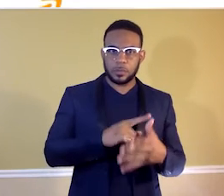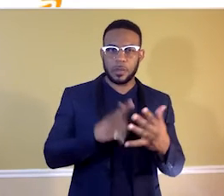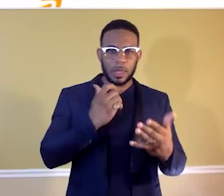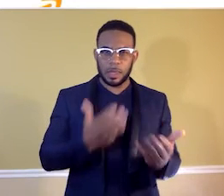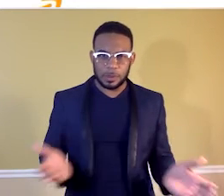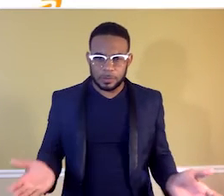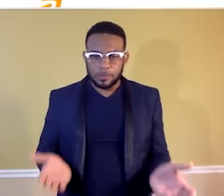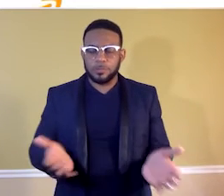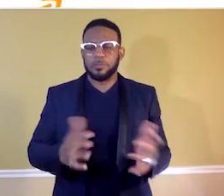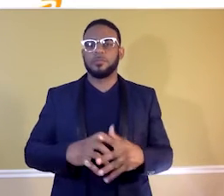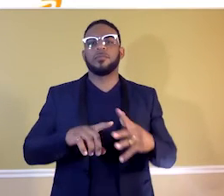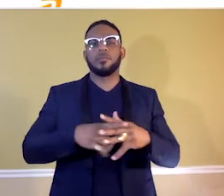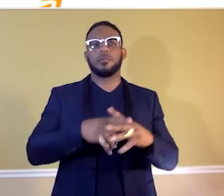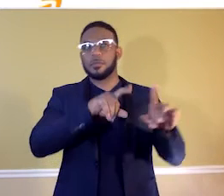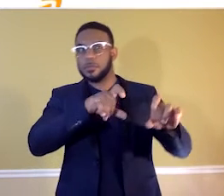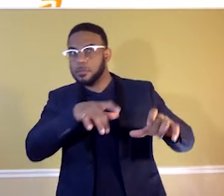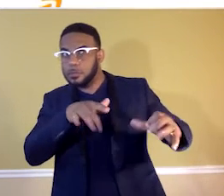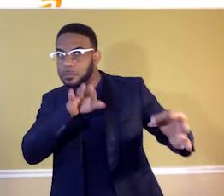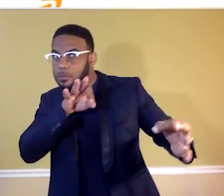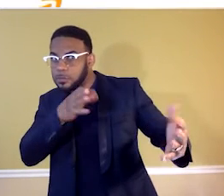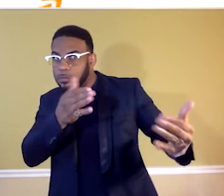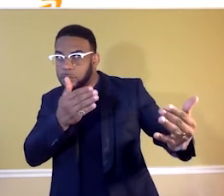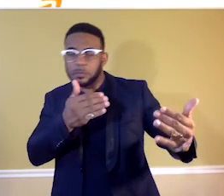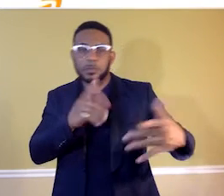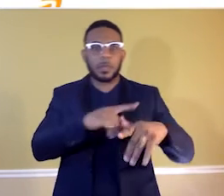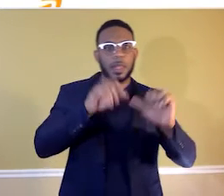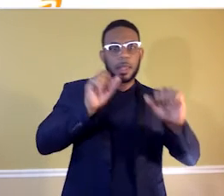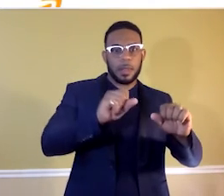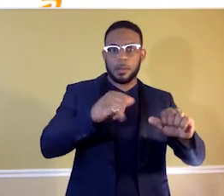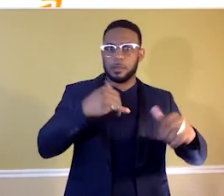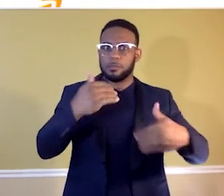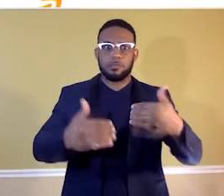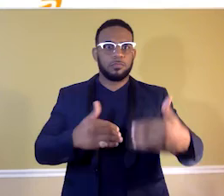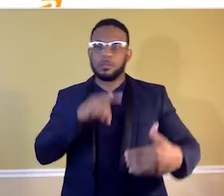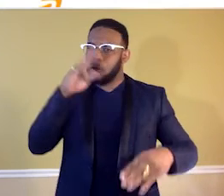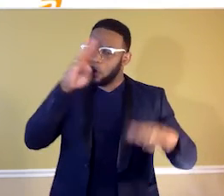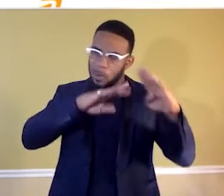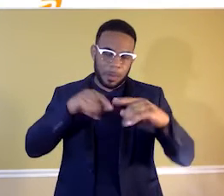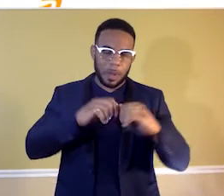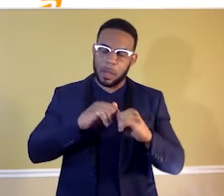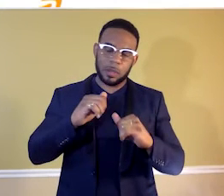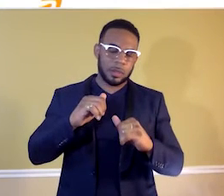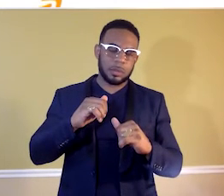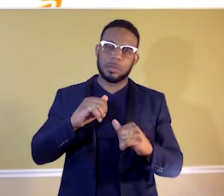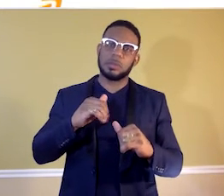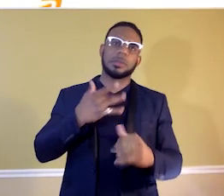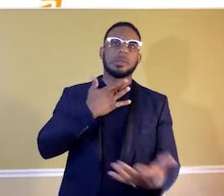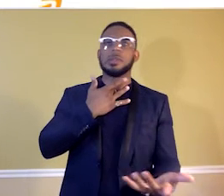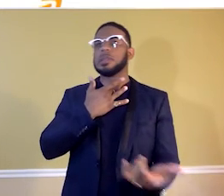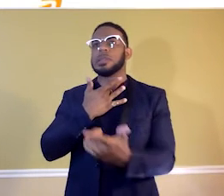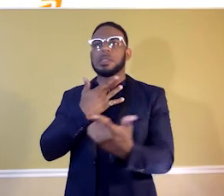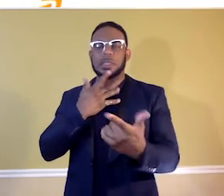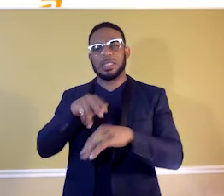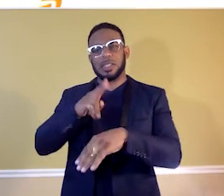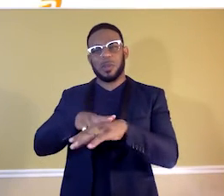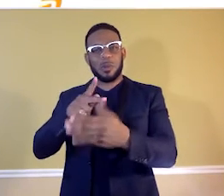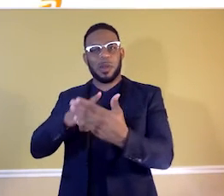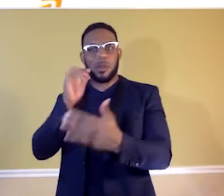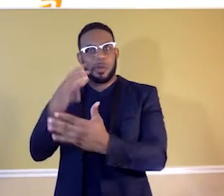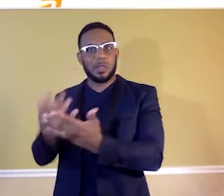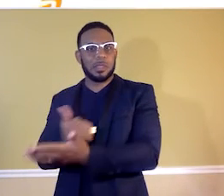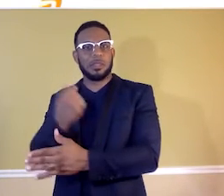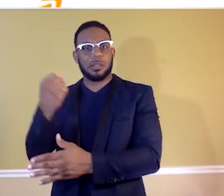get something out there, test it, get feedback, and able to just not worry about all the underlying infrastructure that a normal project would